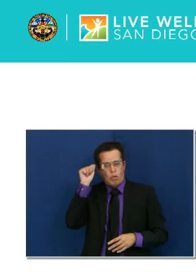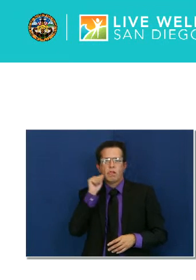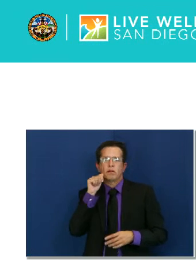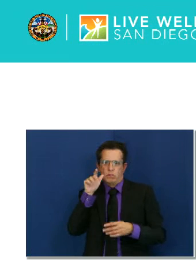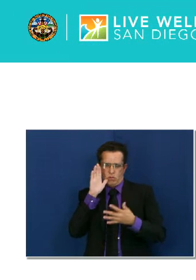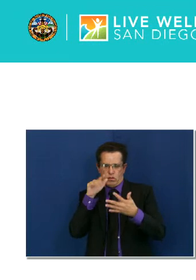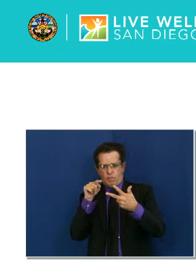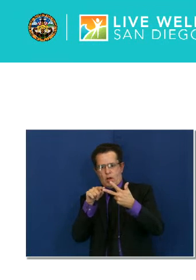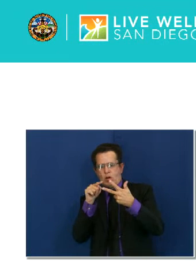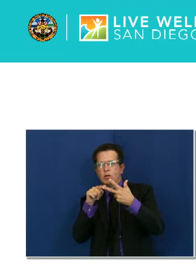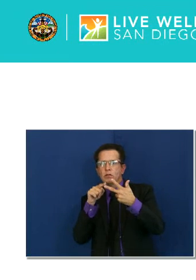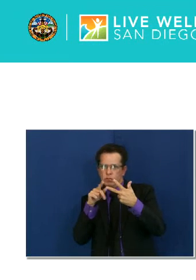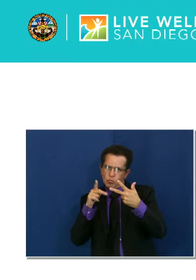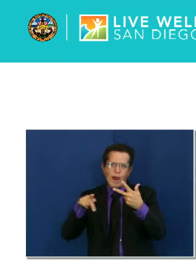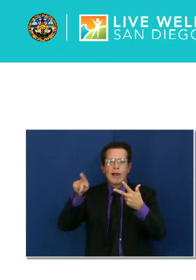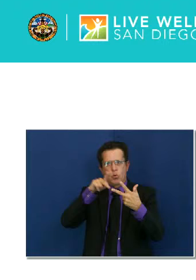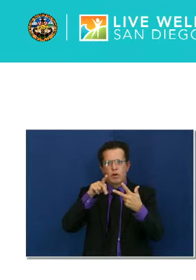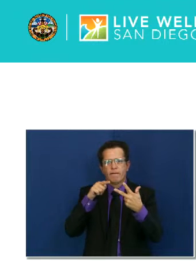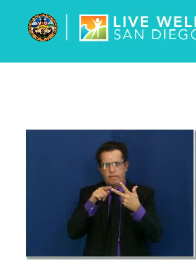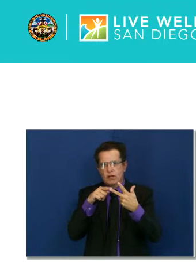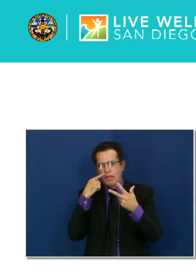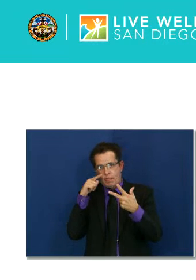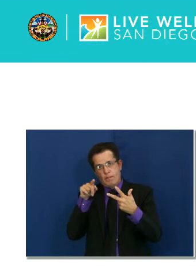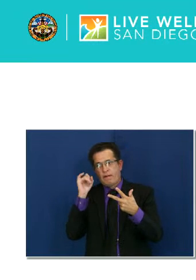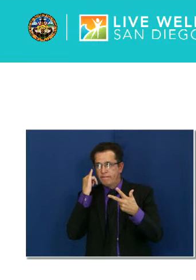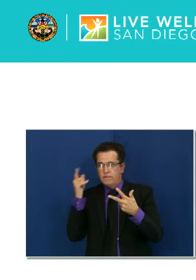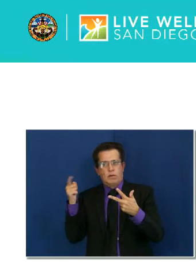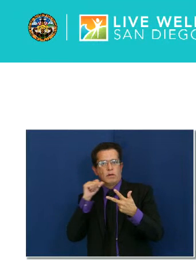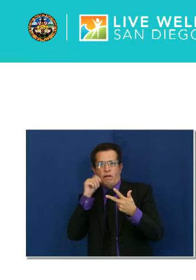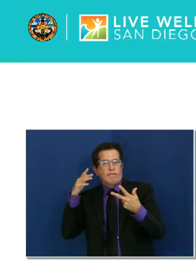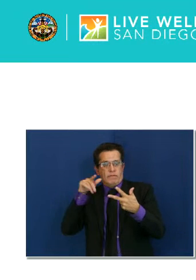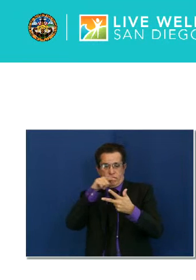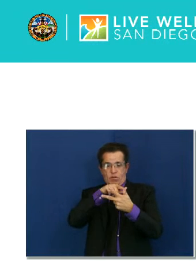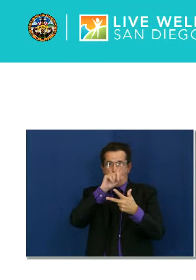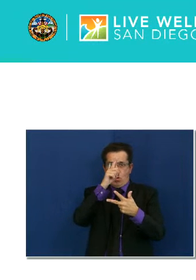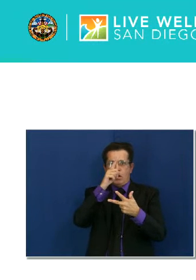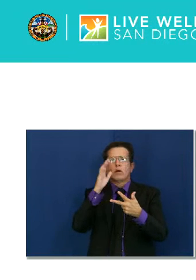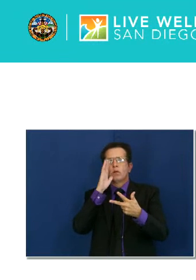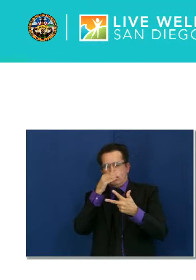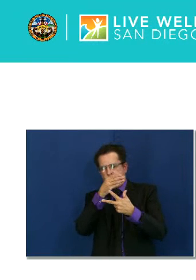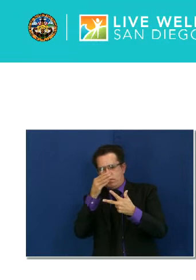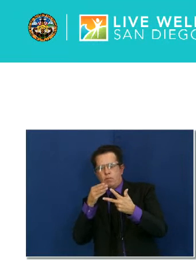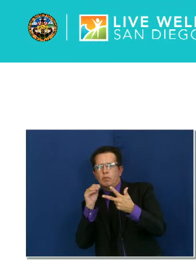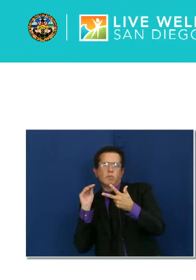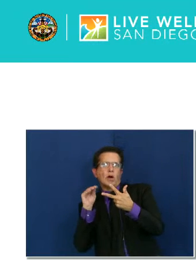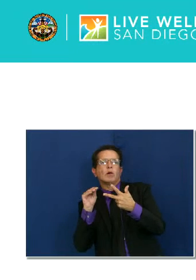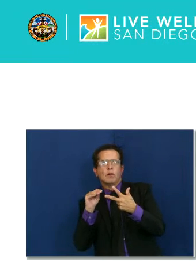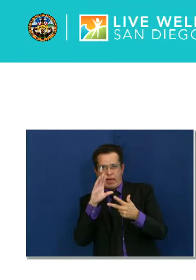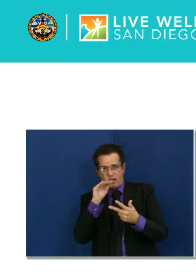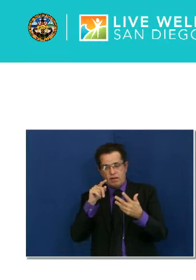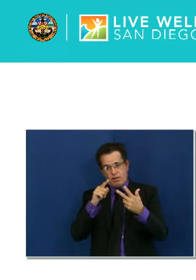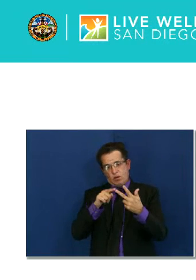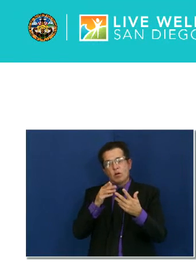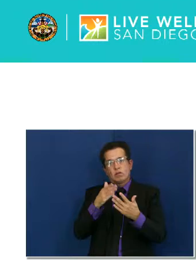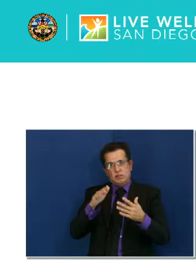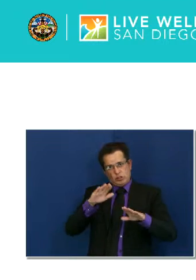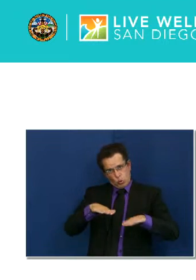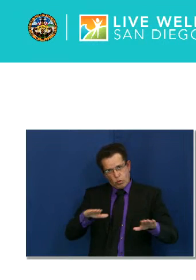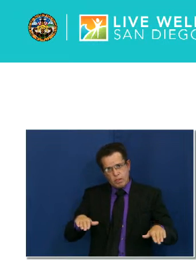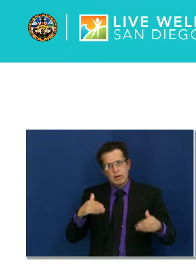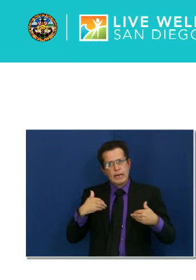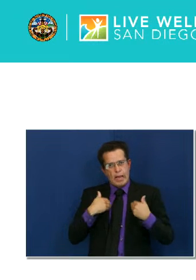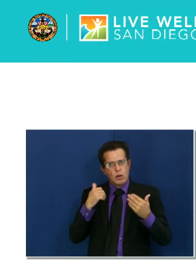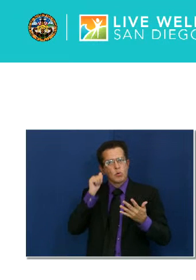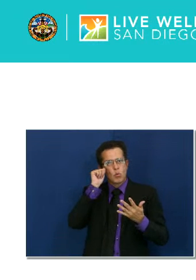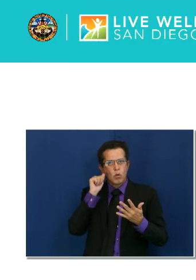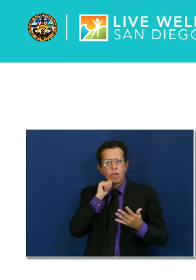not been vaccinated in phase 1. And then phase 3, children and young adults, 30